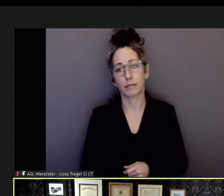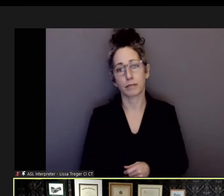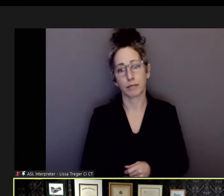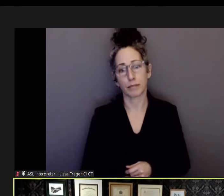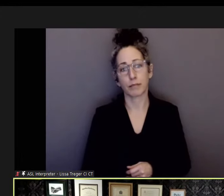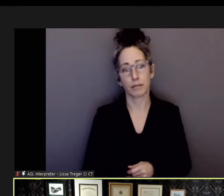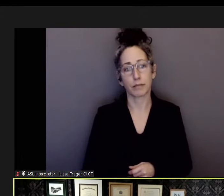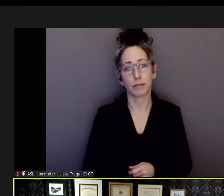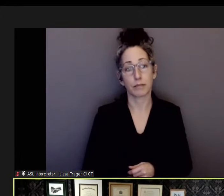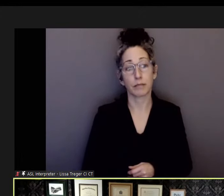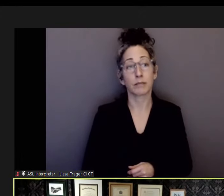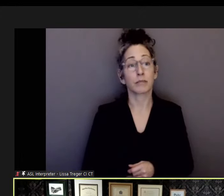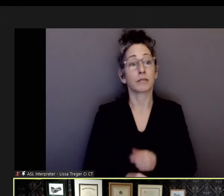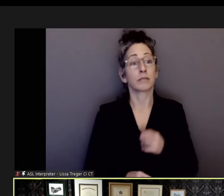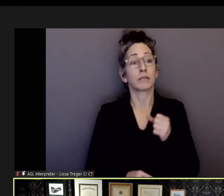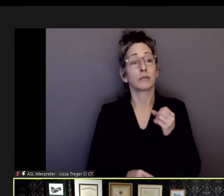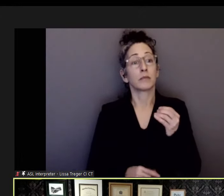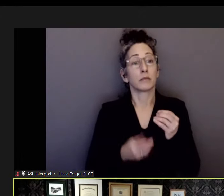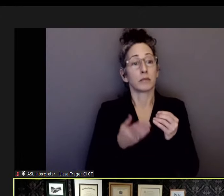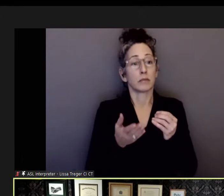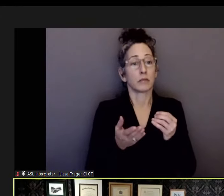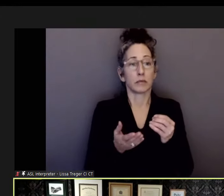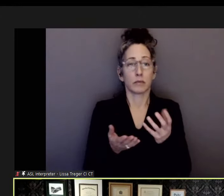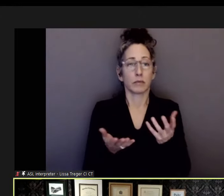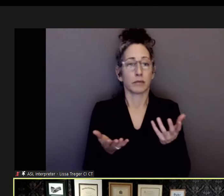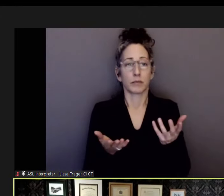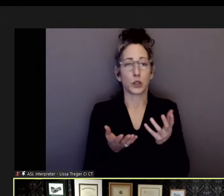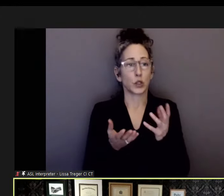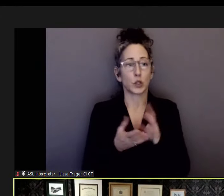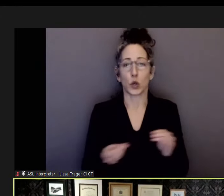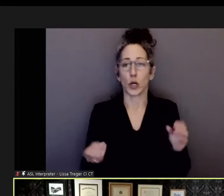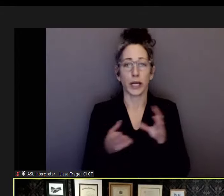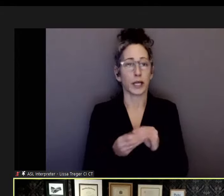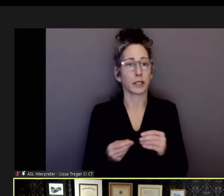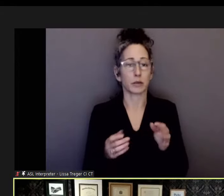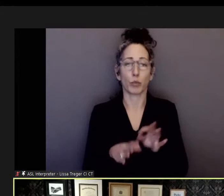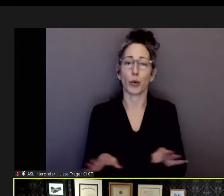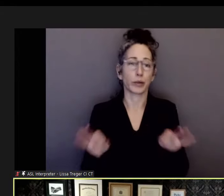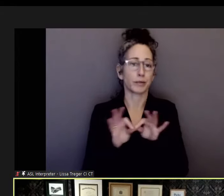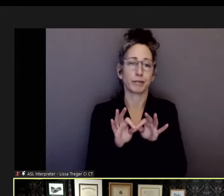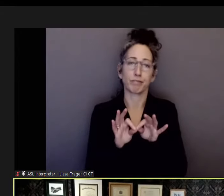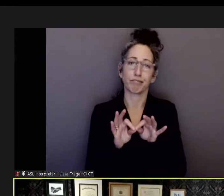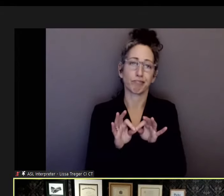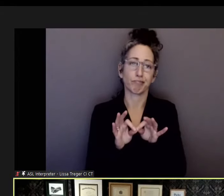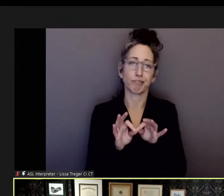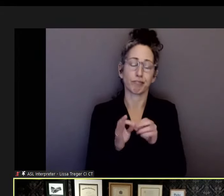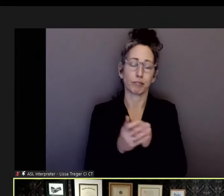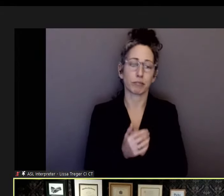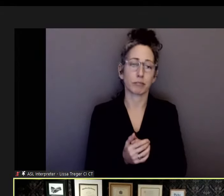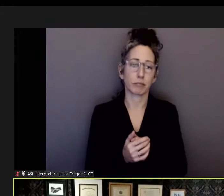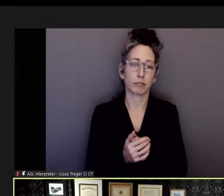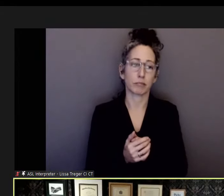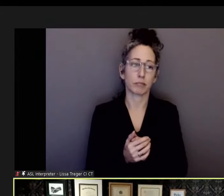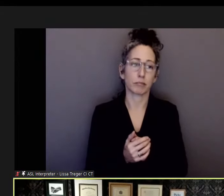And then the story here, I think, is just a story that needs to be told, which is how